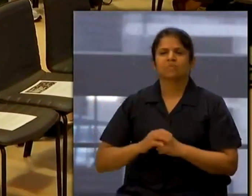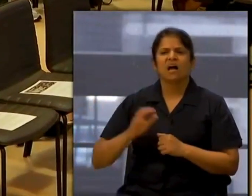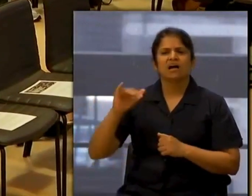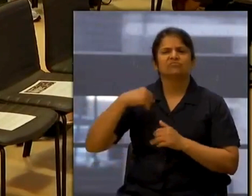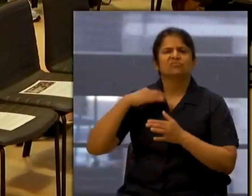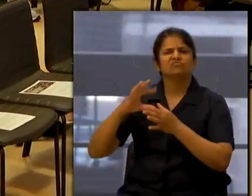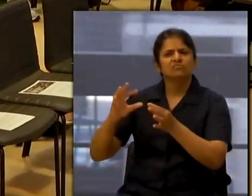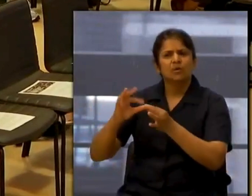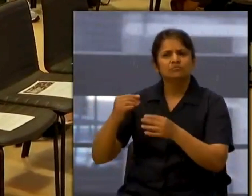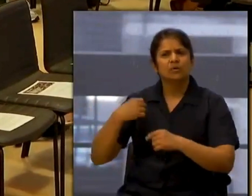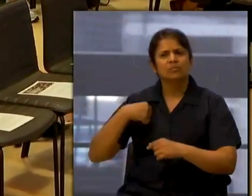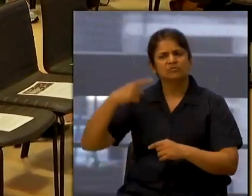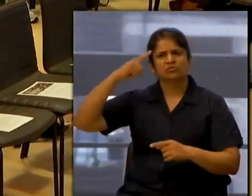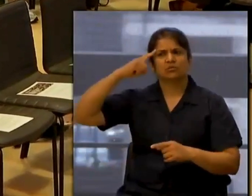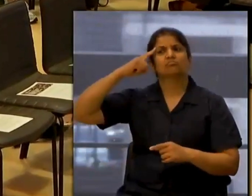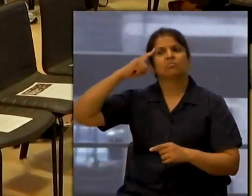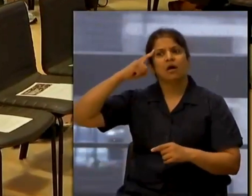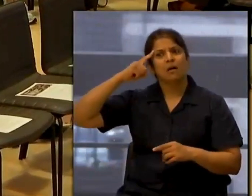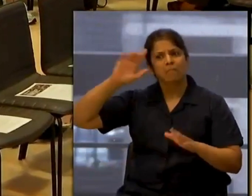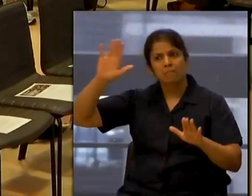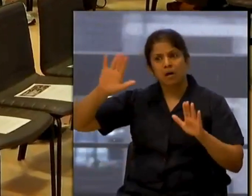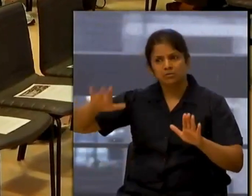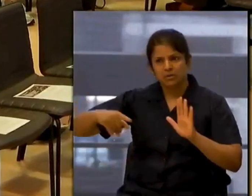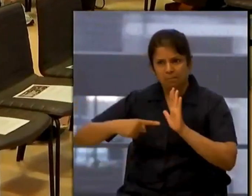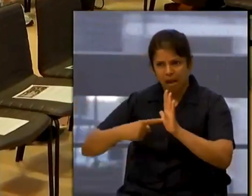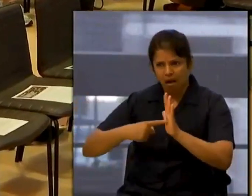examples you gave of intersectionality and how